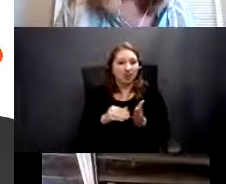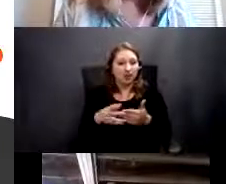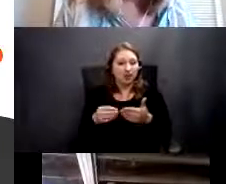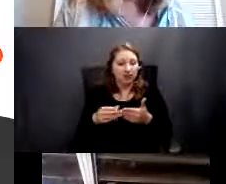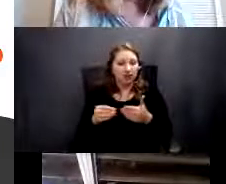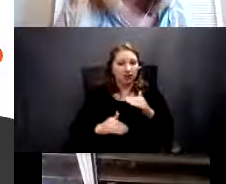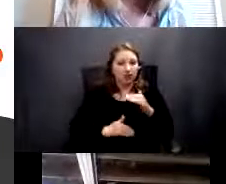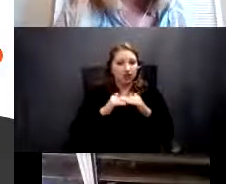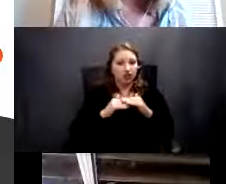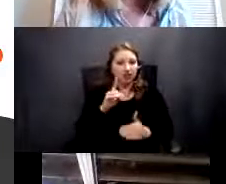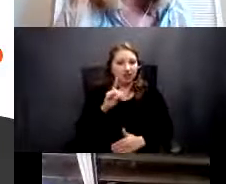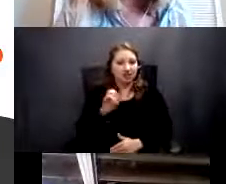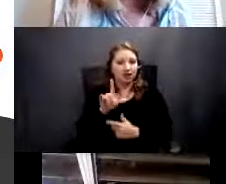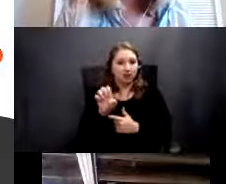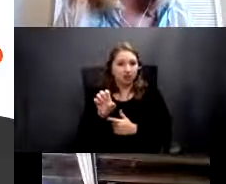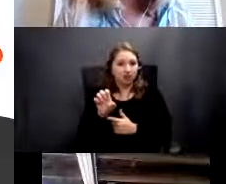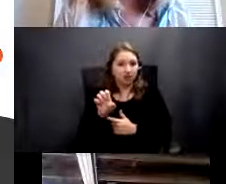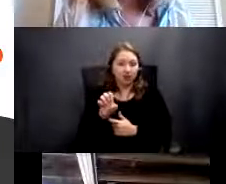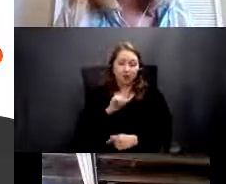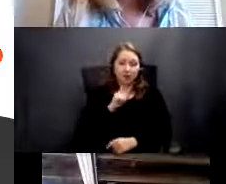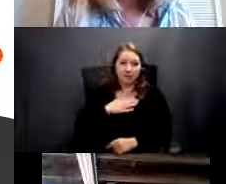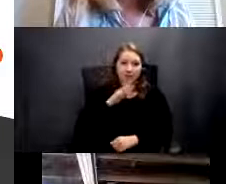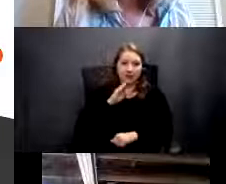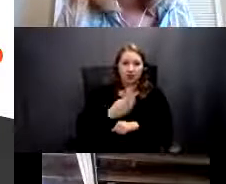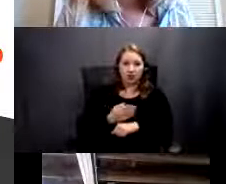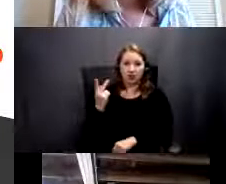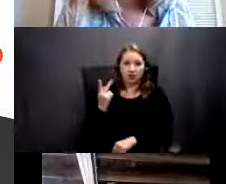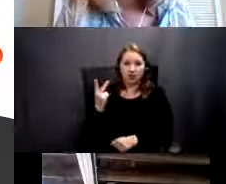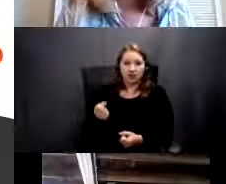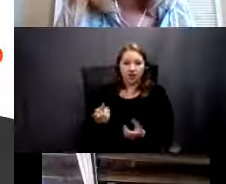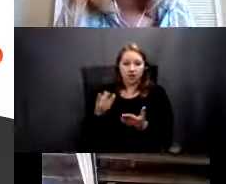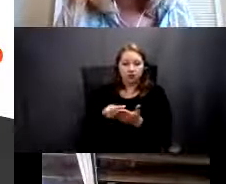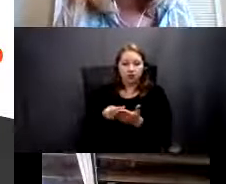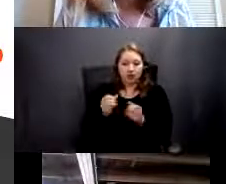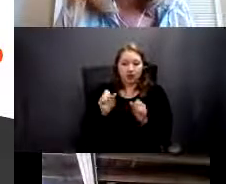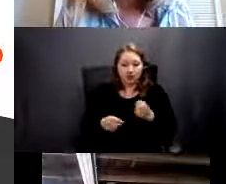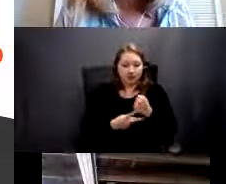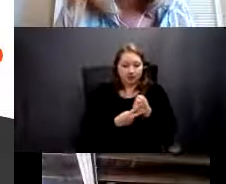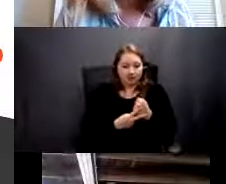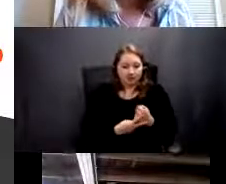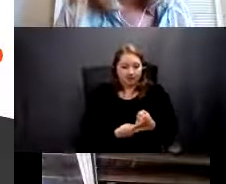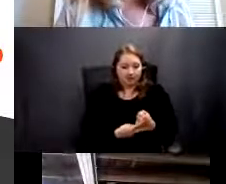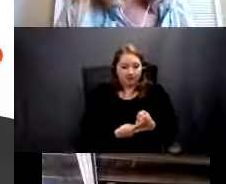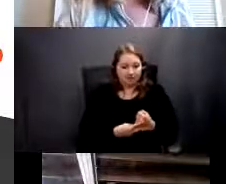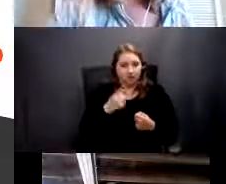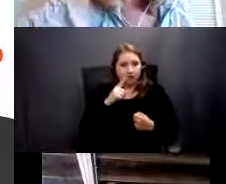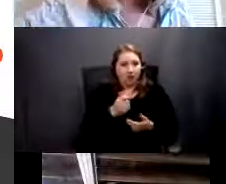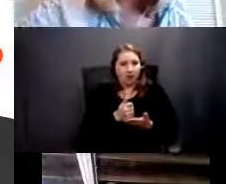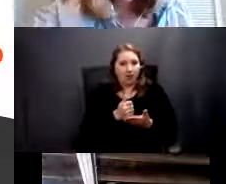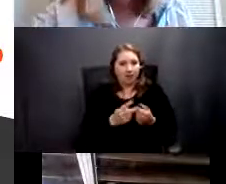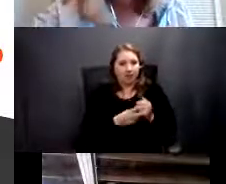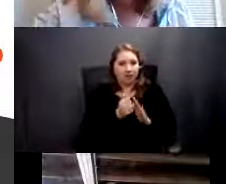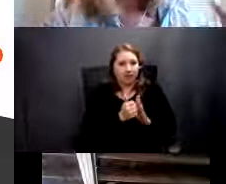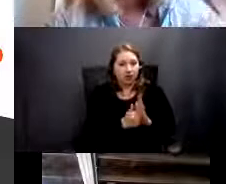is my daughter and I, the amount of money that I can put aside in a health savings account for when